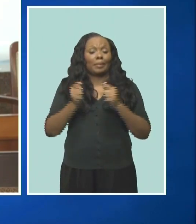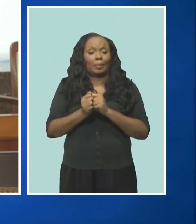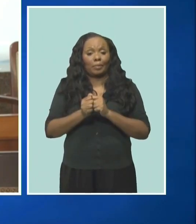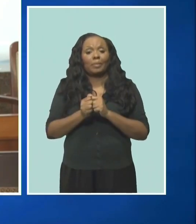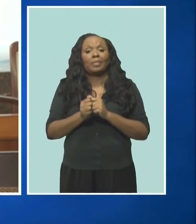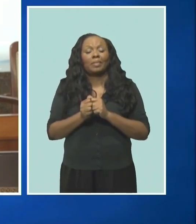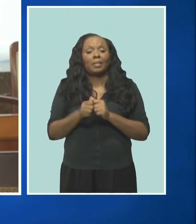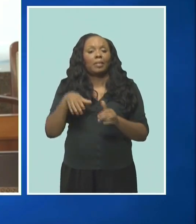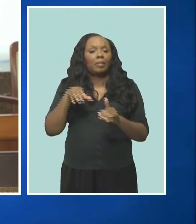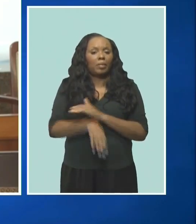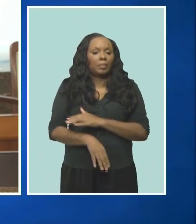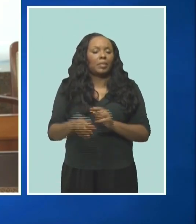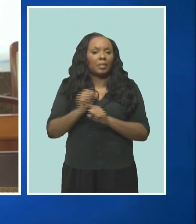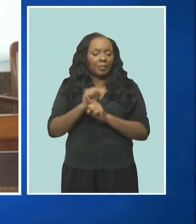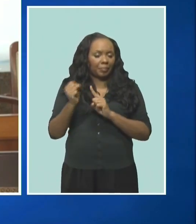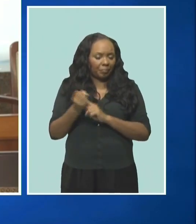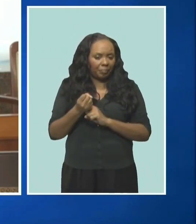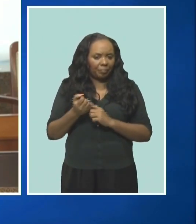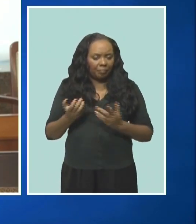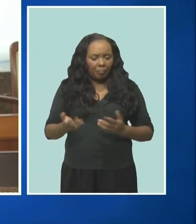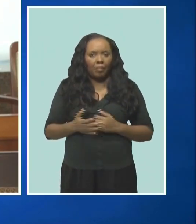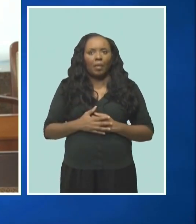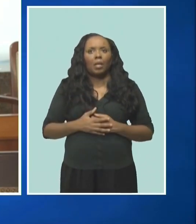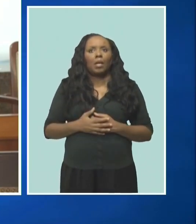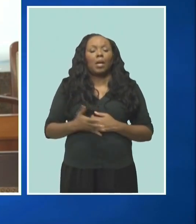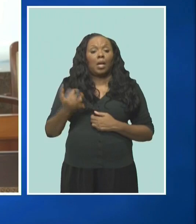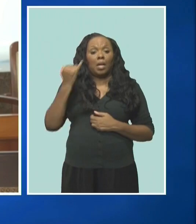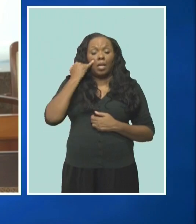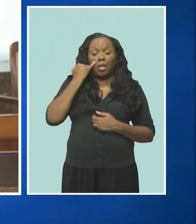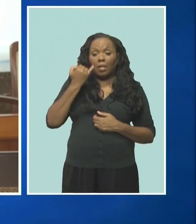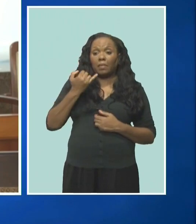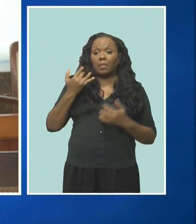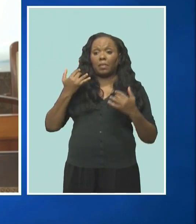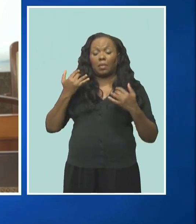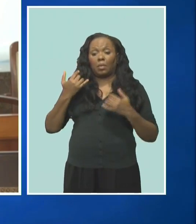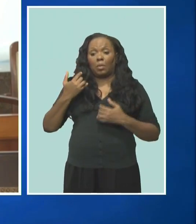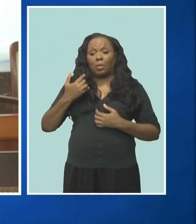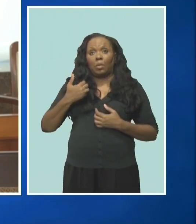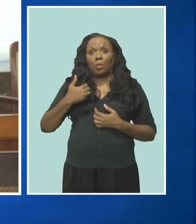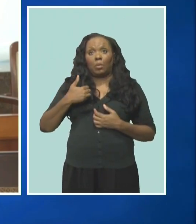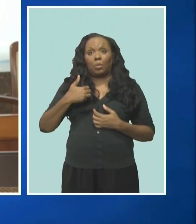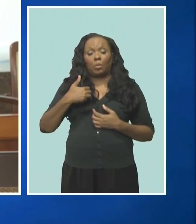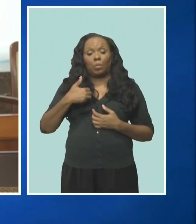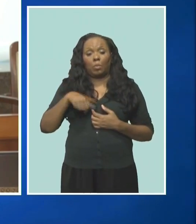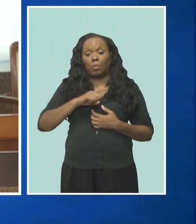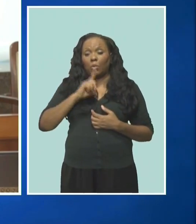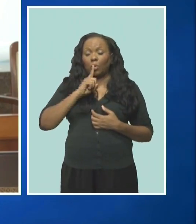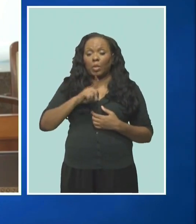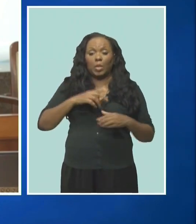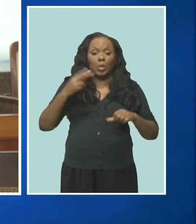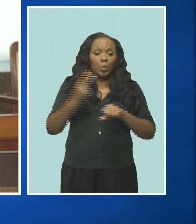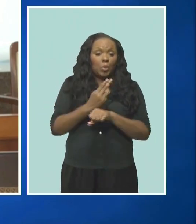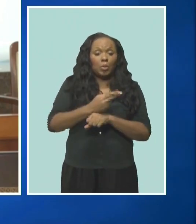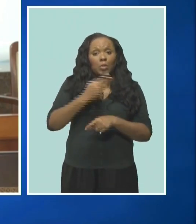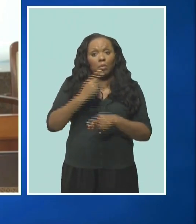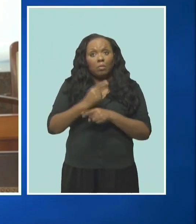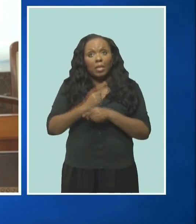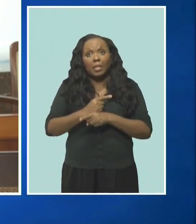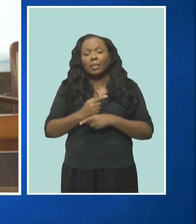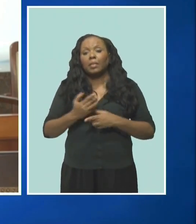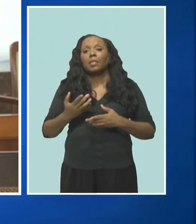matters. Practically speaking, if done properly and adequately resourced, because